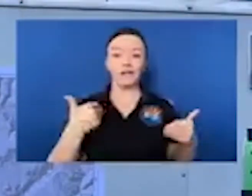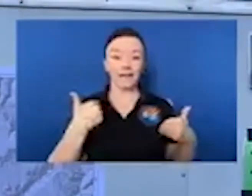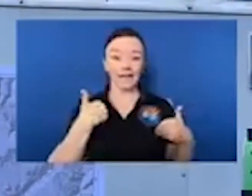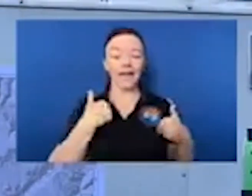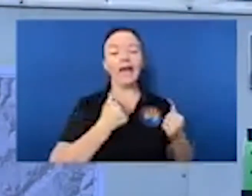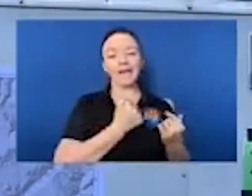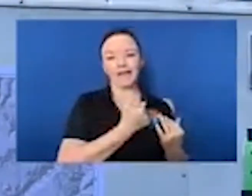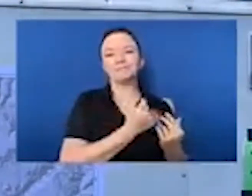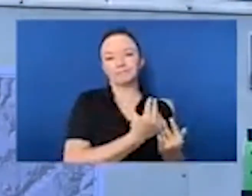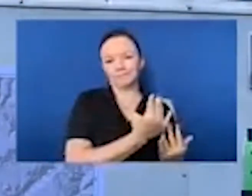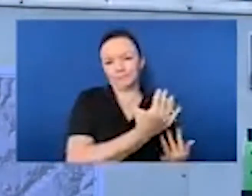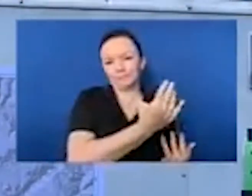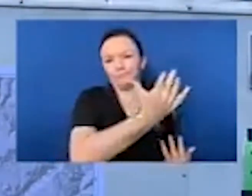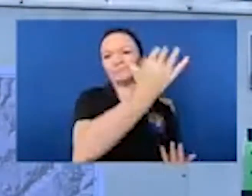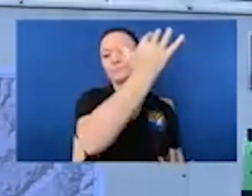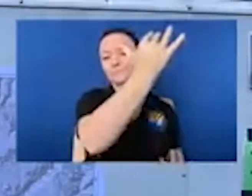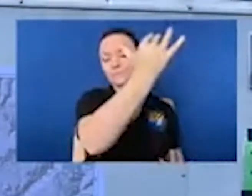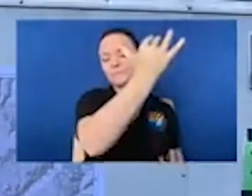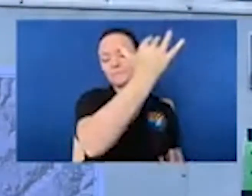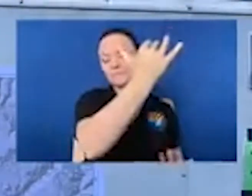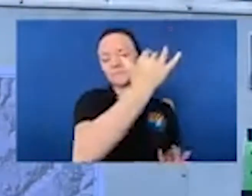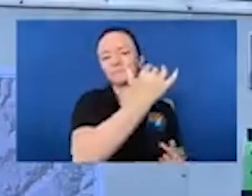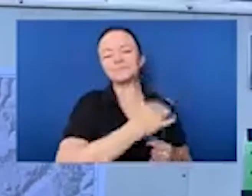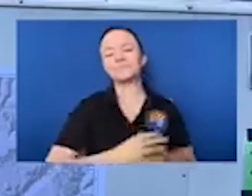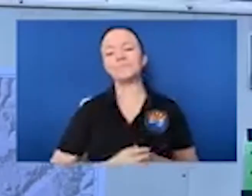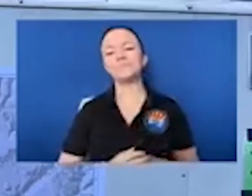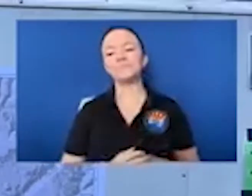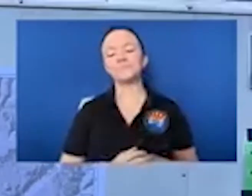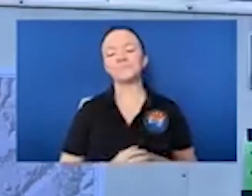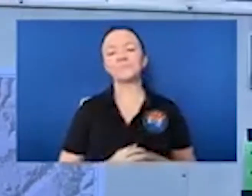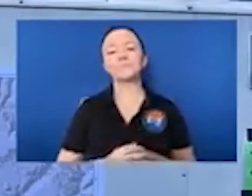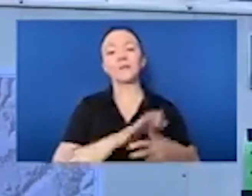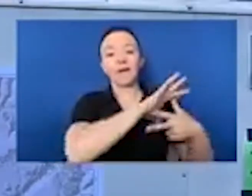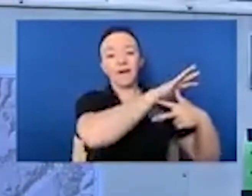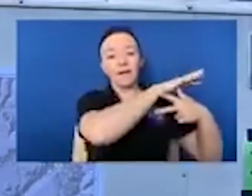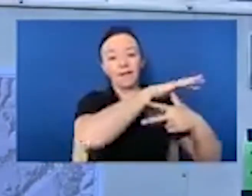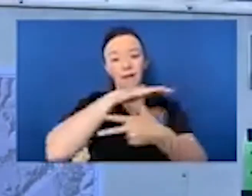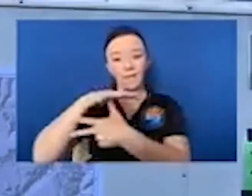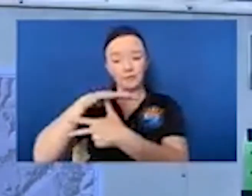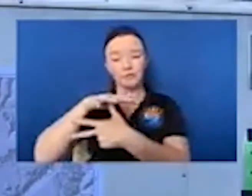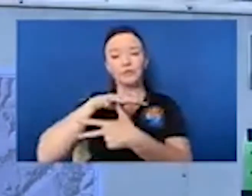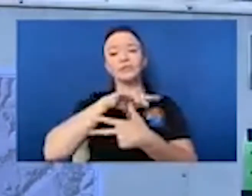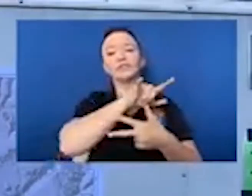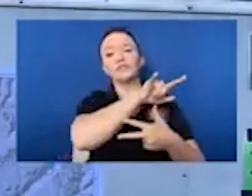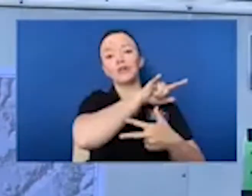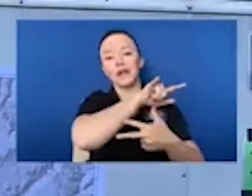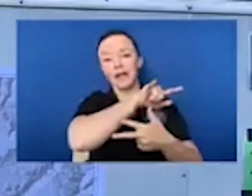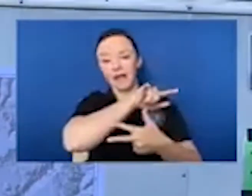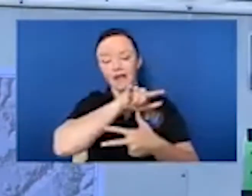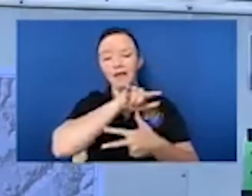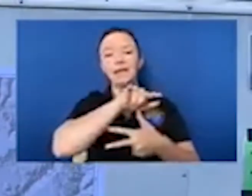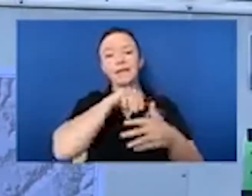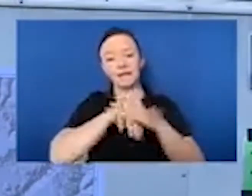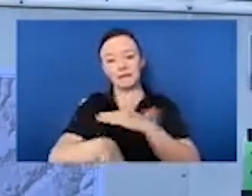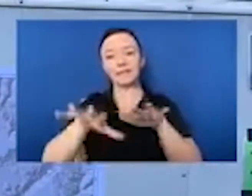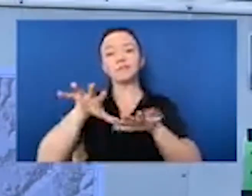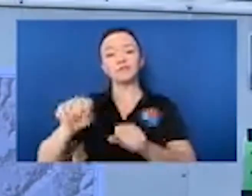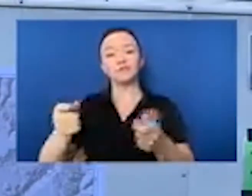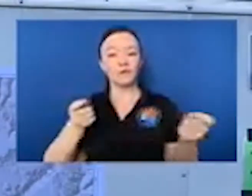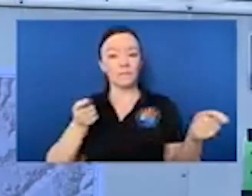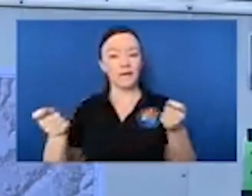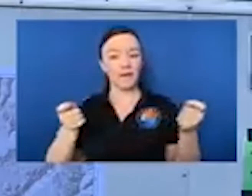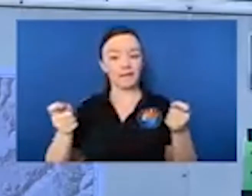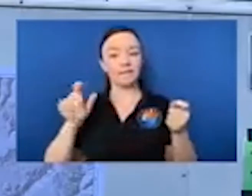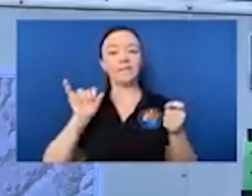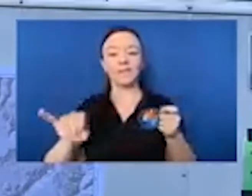itself back around and tied into the original main fire line. So we had a helitac crew that went in and took